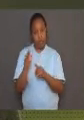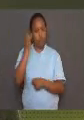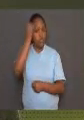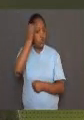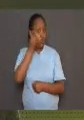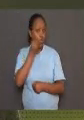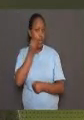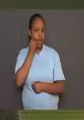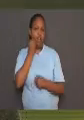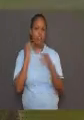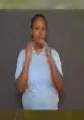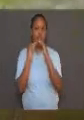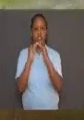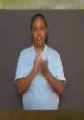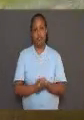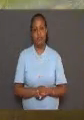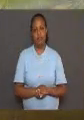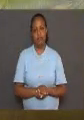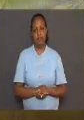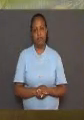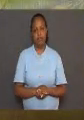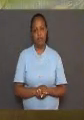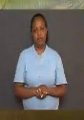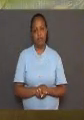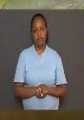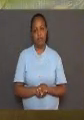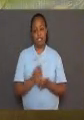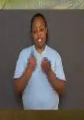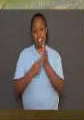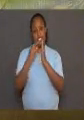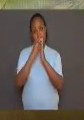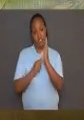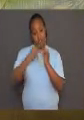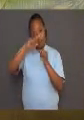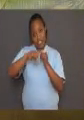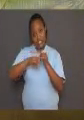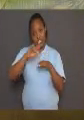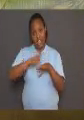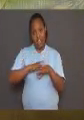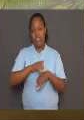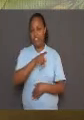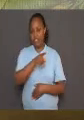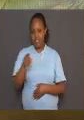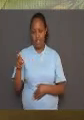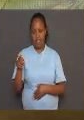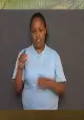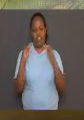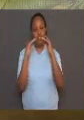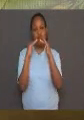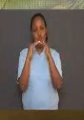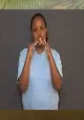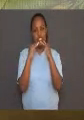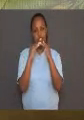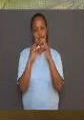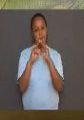gender equality. By the end of the unit, you will have learned that equality